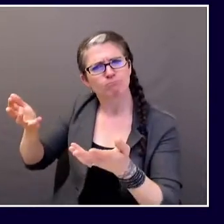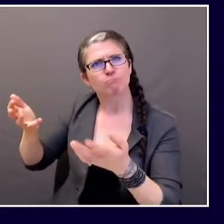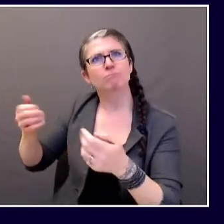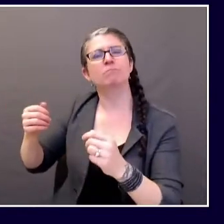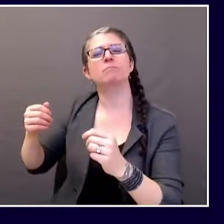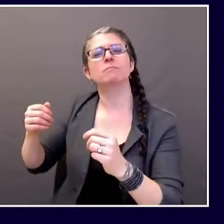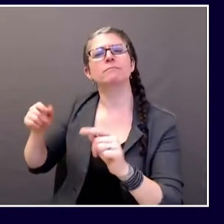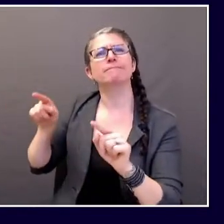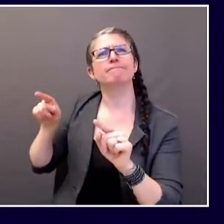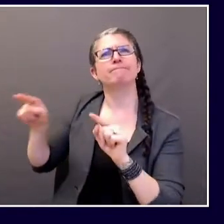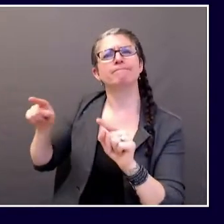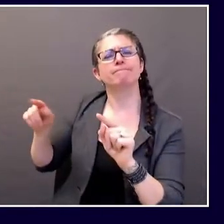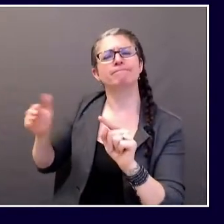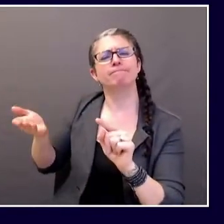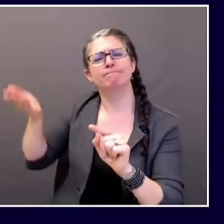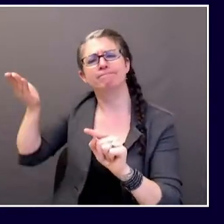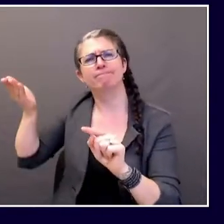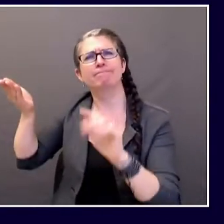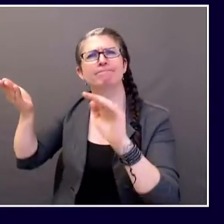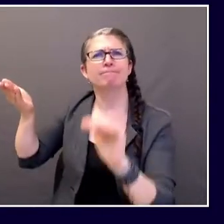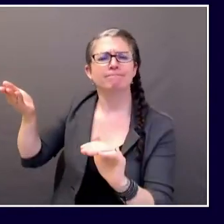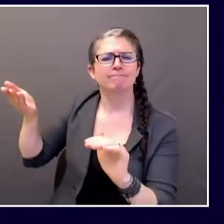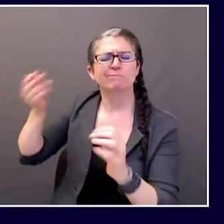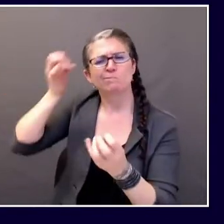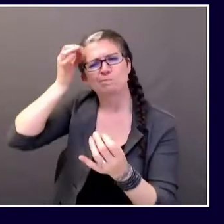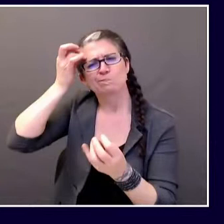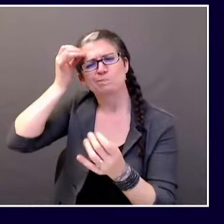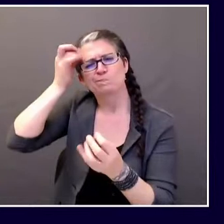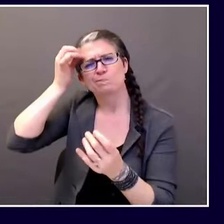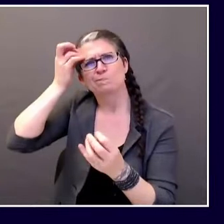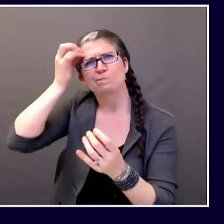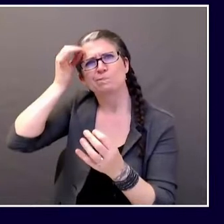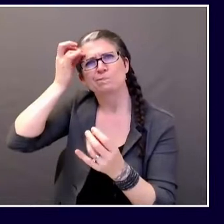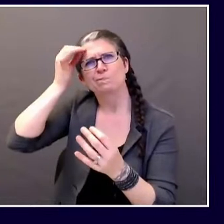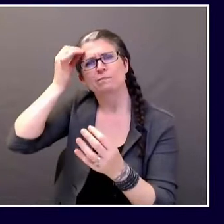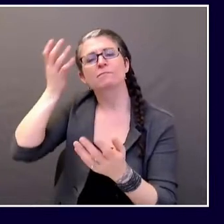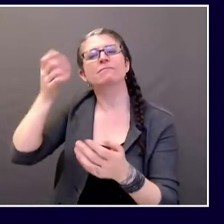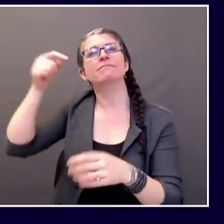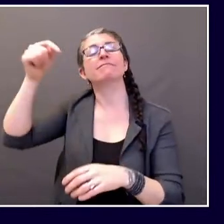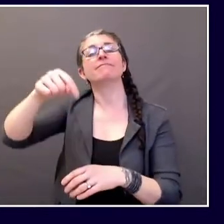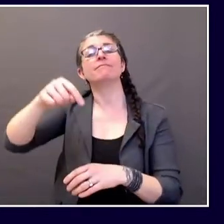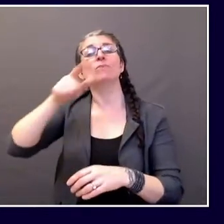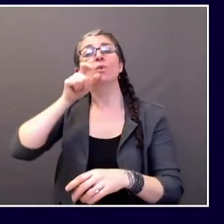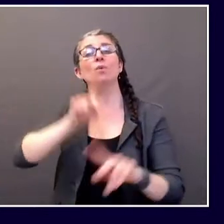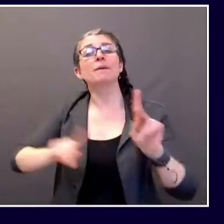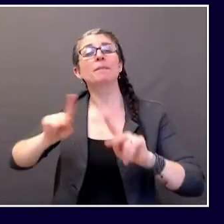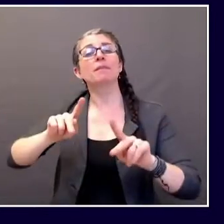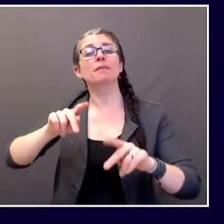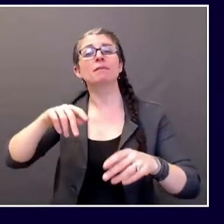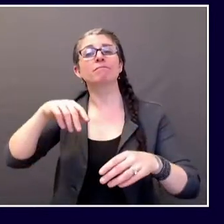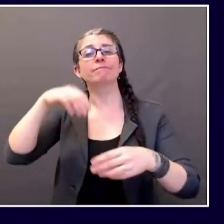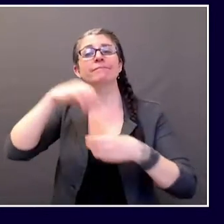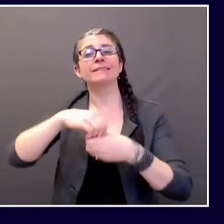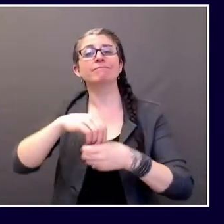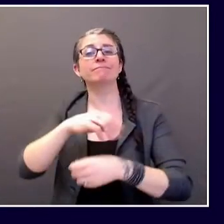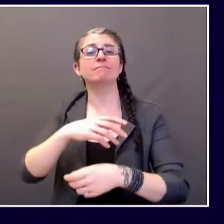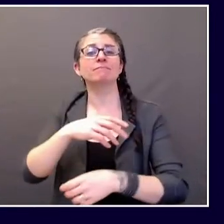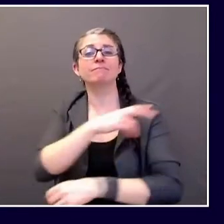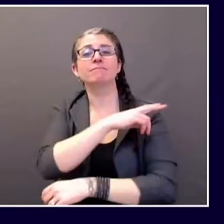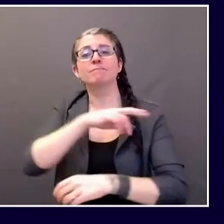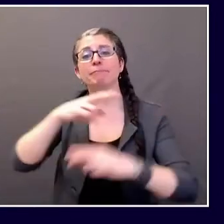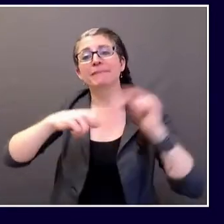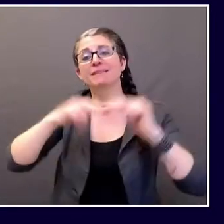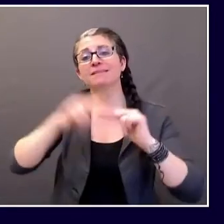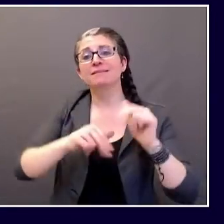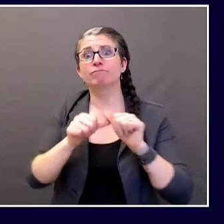vaccinate residents as well as staff of, say, long-term care facilities who may be new residents and new staff who weren't